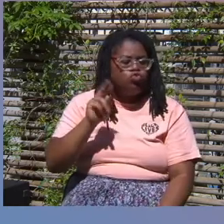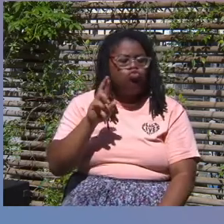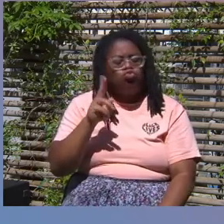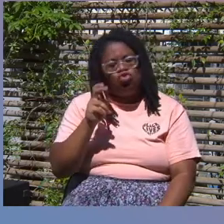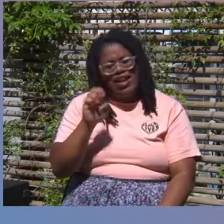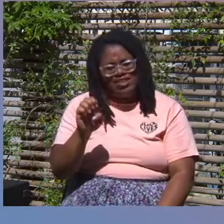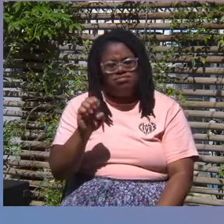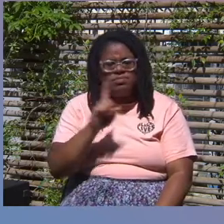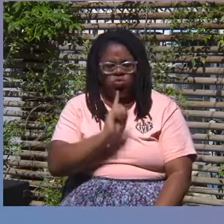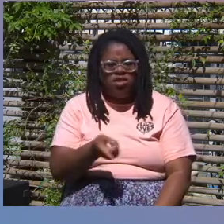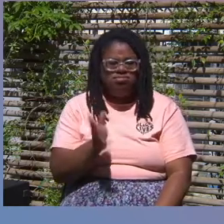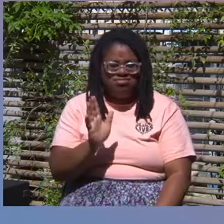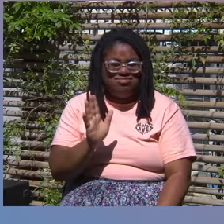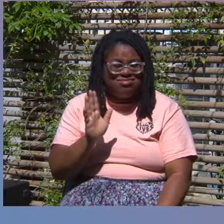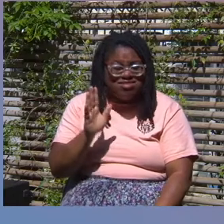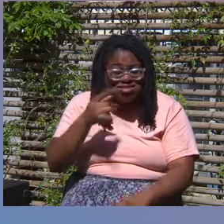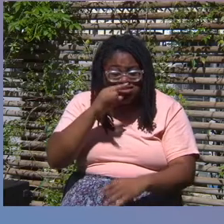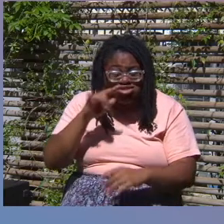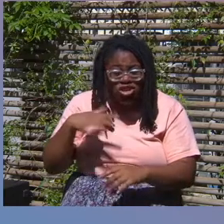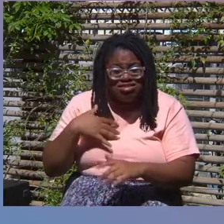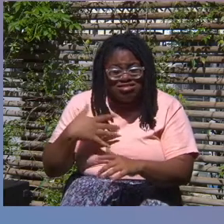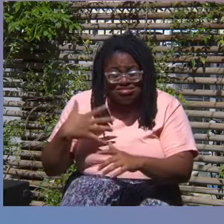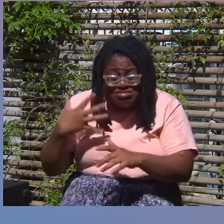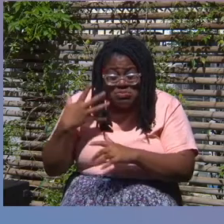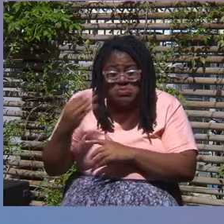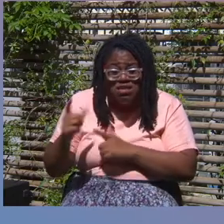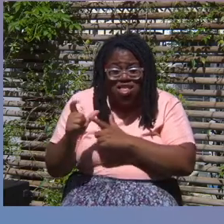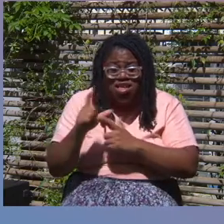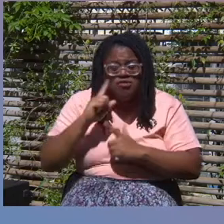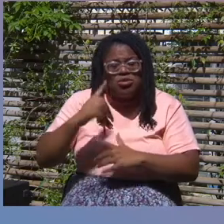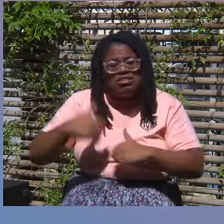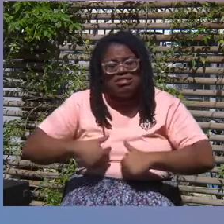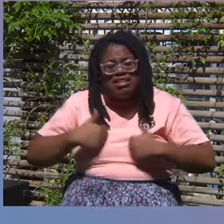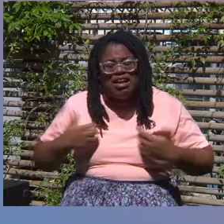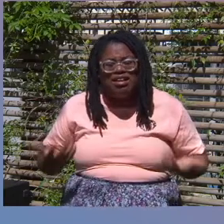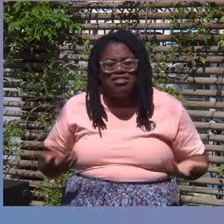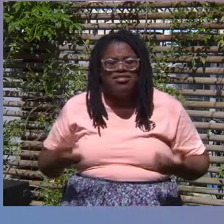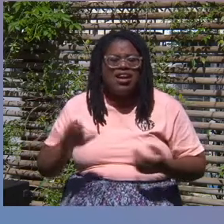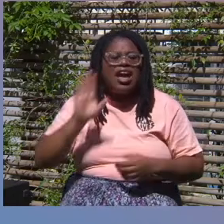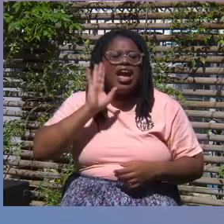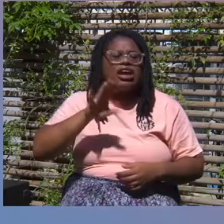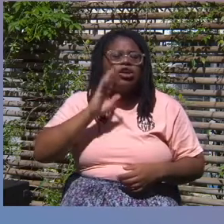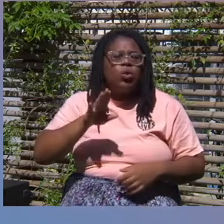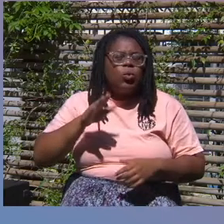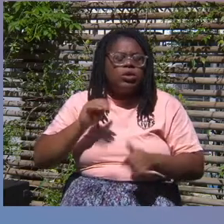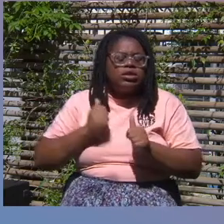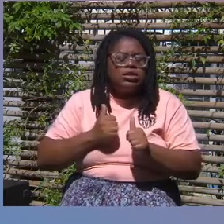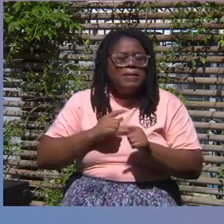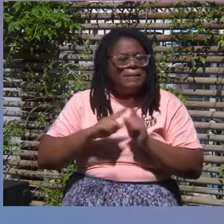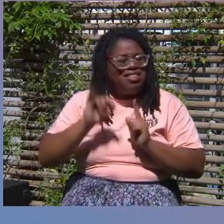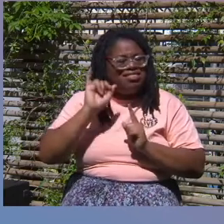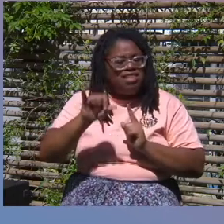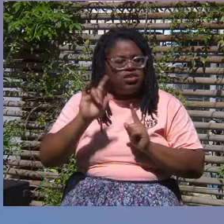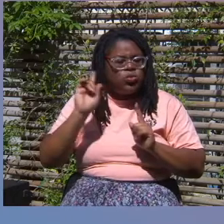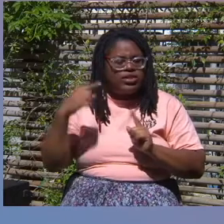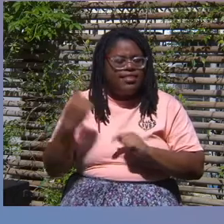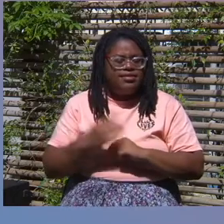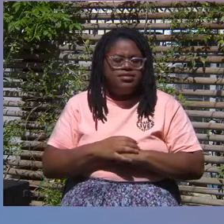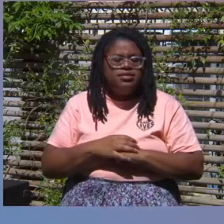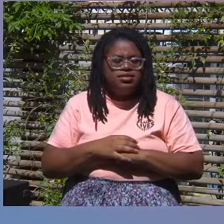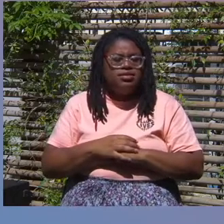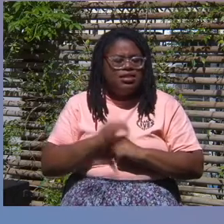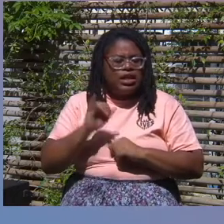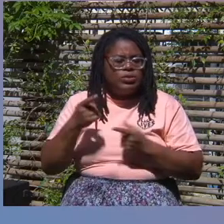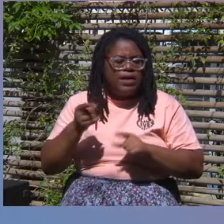on, let's be real. There's children running for their lives like that. I know we're being hunted, but that is ridiculous, what's